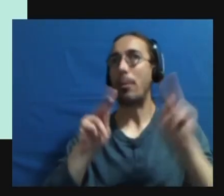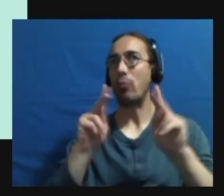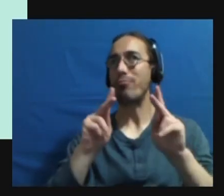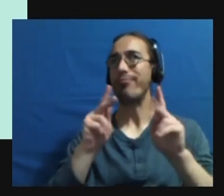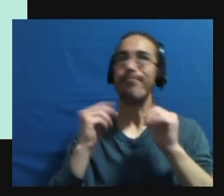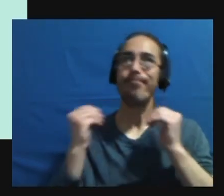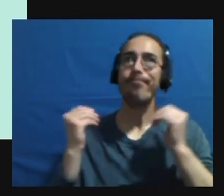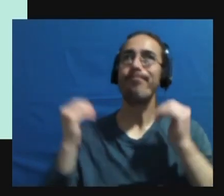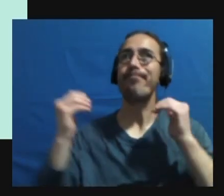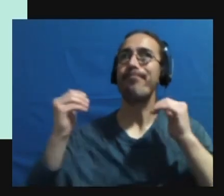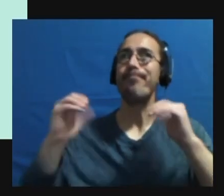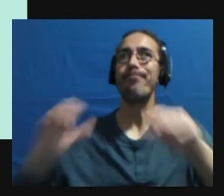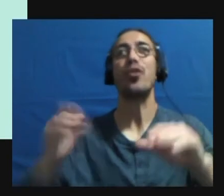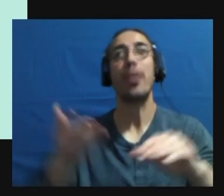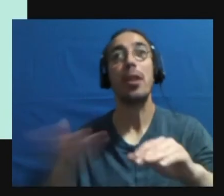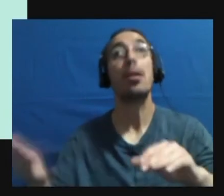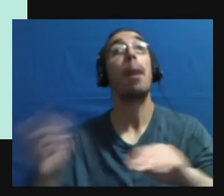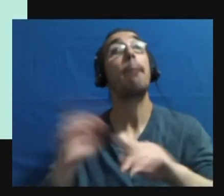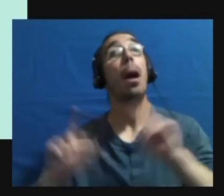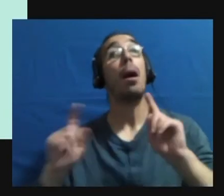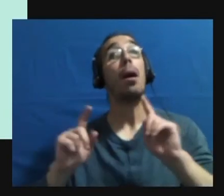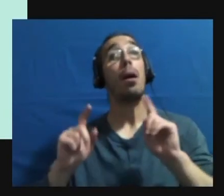Anyway, so